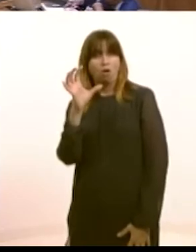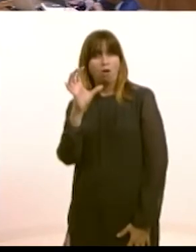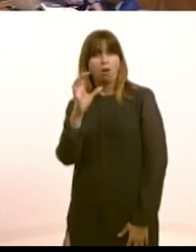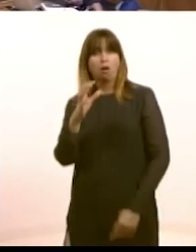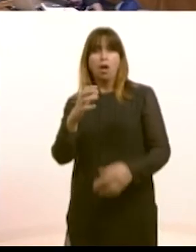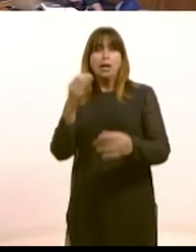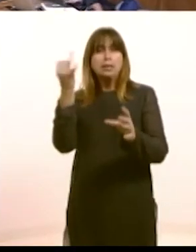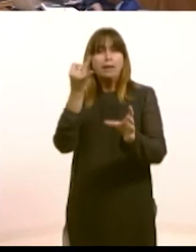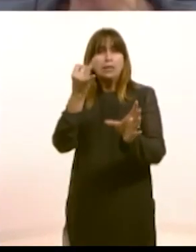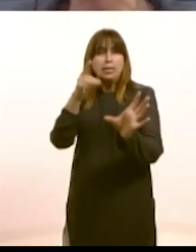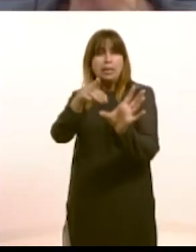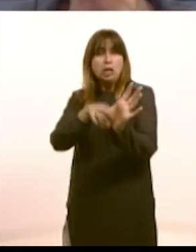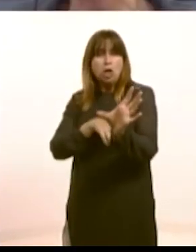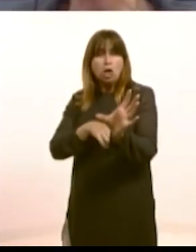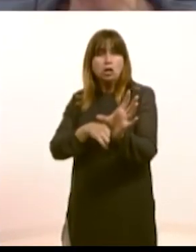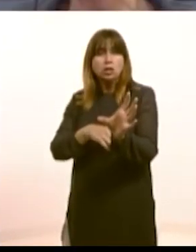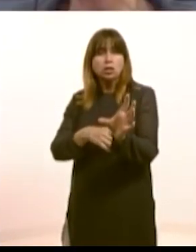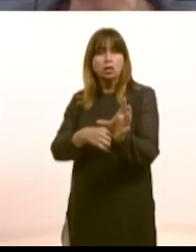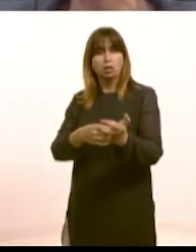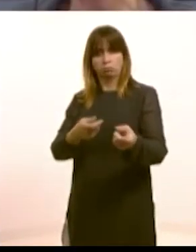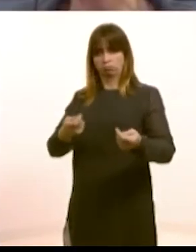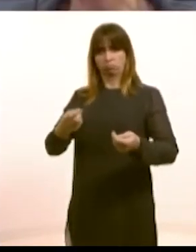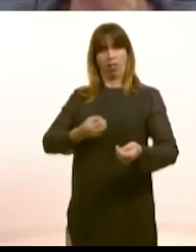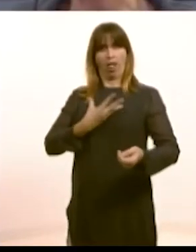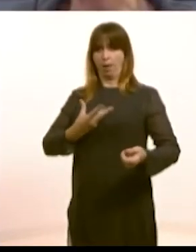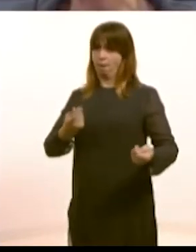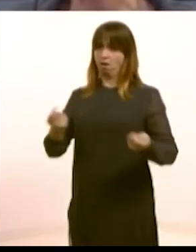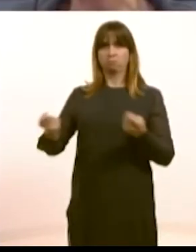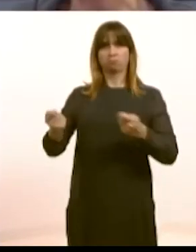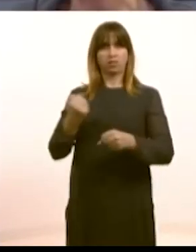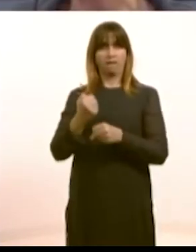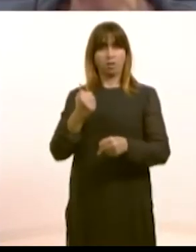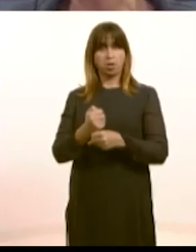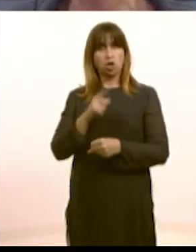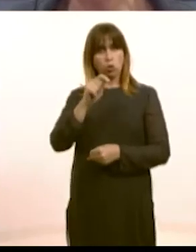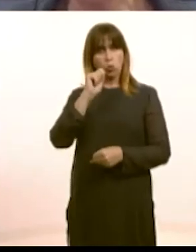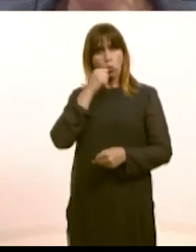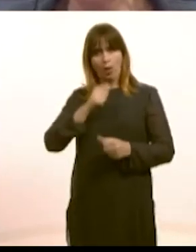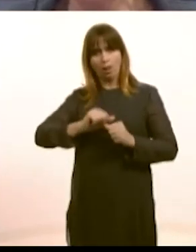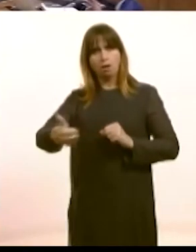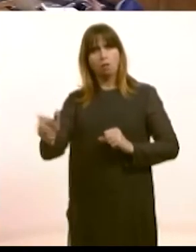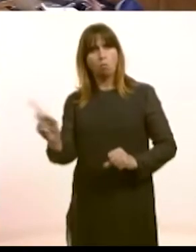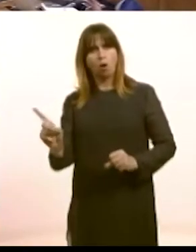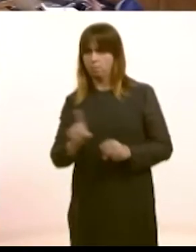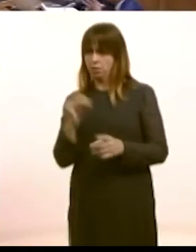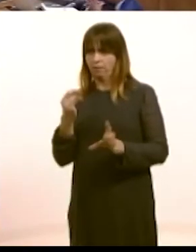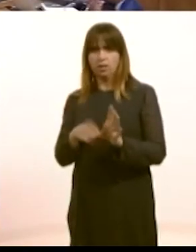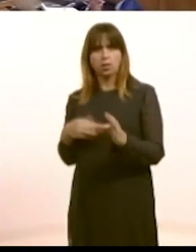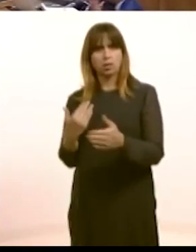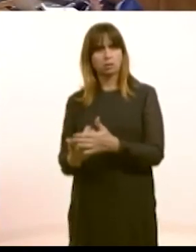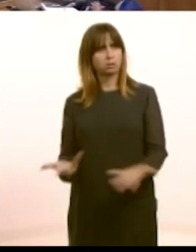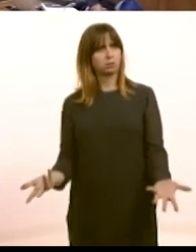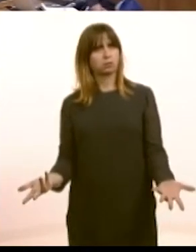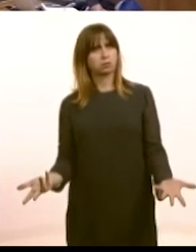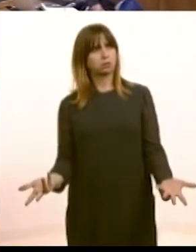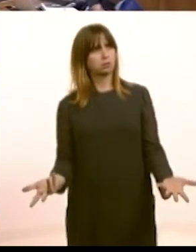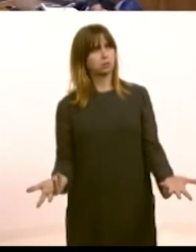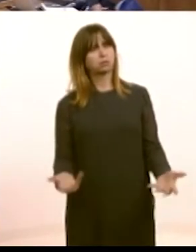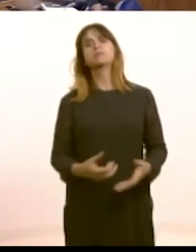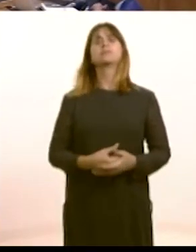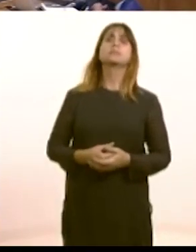after 17 years of leading the government here in Wales, you intend to do about this? Well, I have to say to the Leader of the Opposition, I